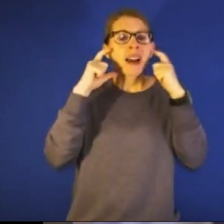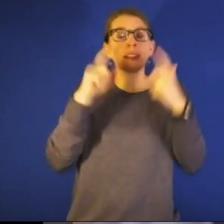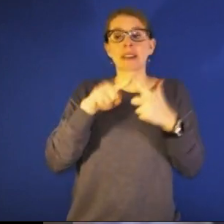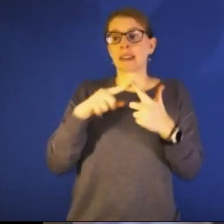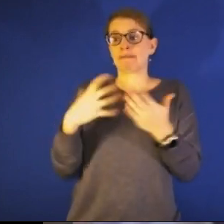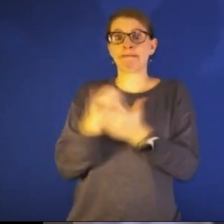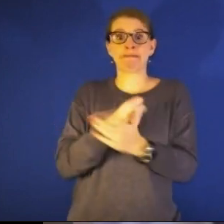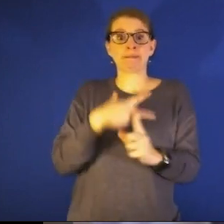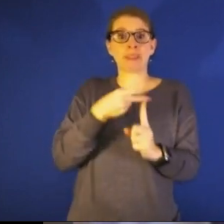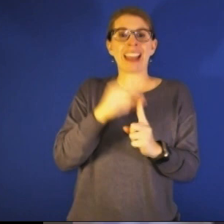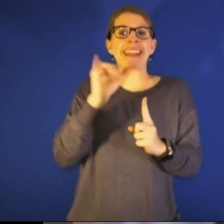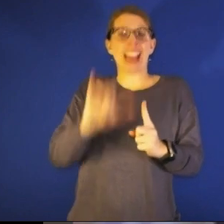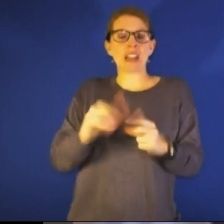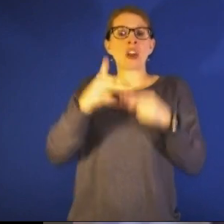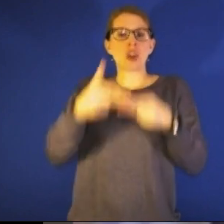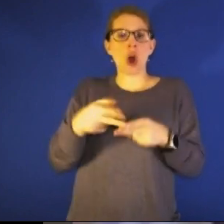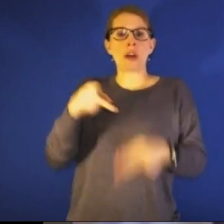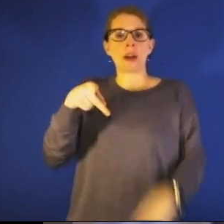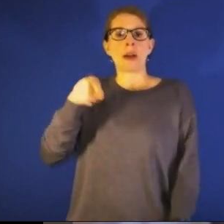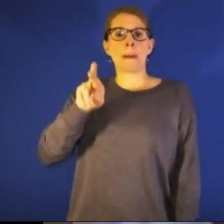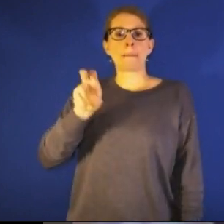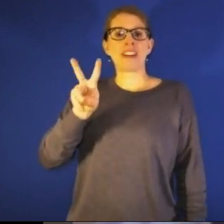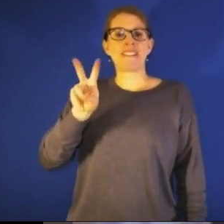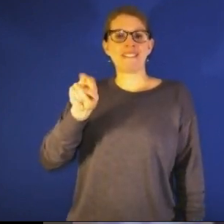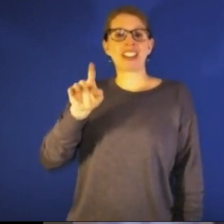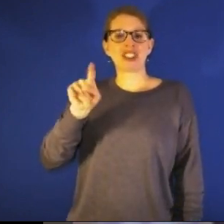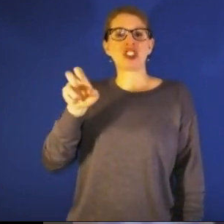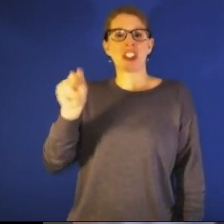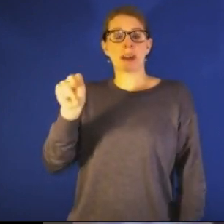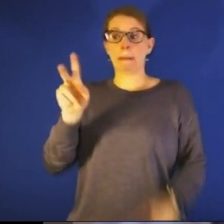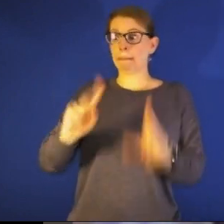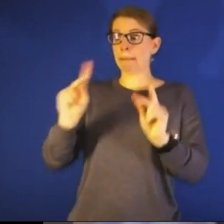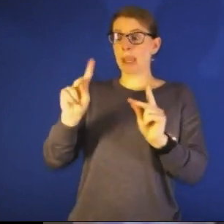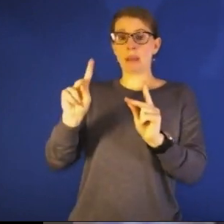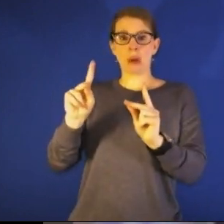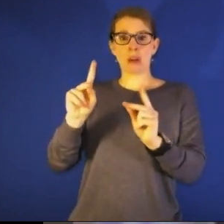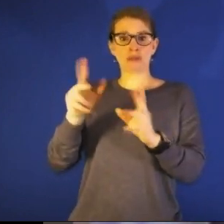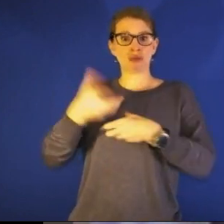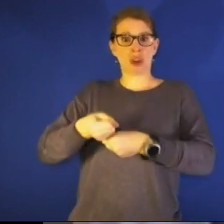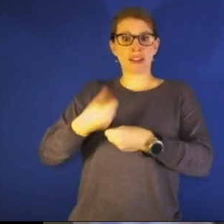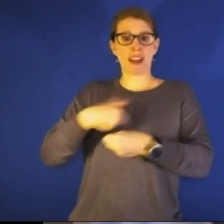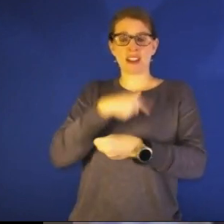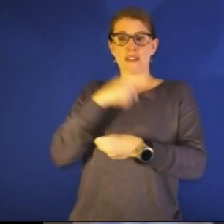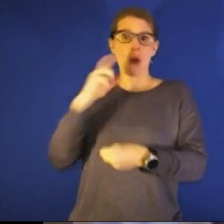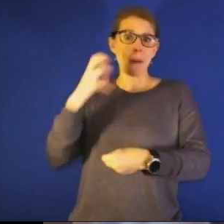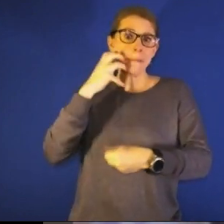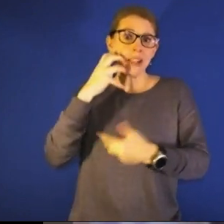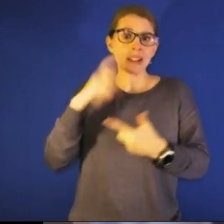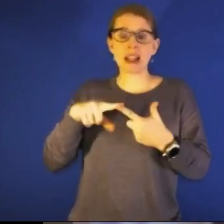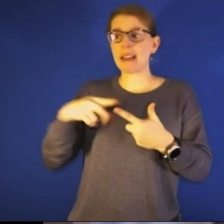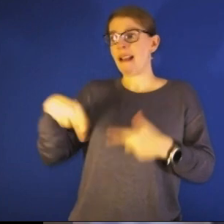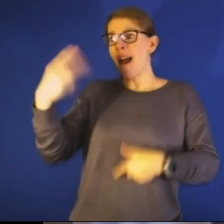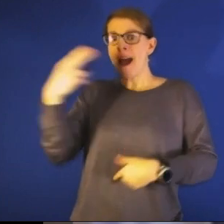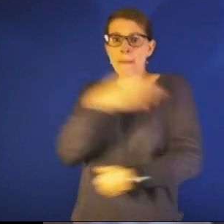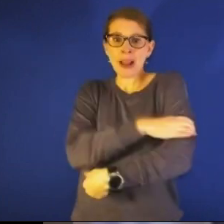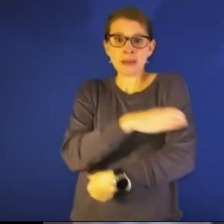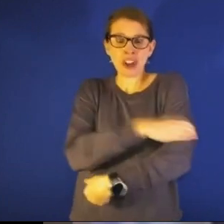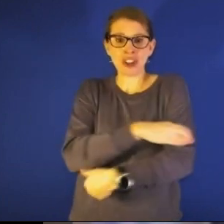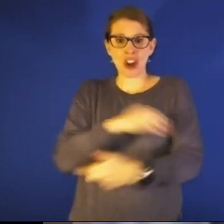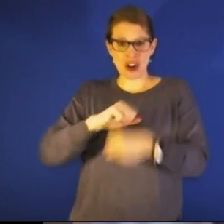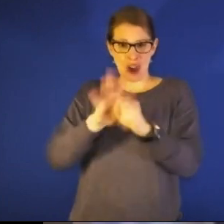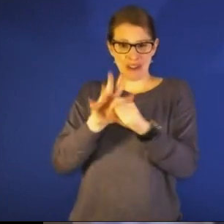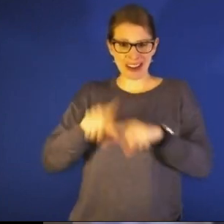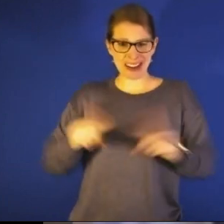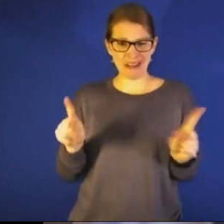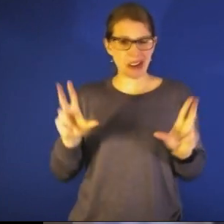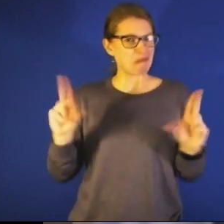all about prevention. People trust us every day with their high blood pressure, their obesity. This is no different. We're making recommendations that